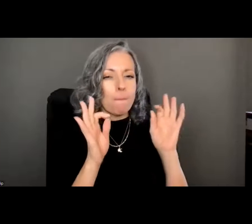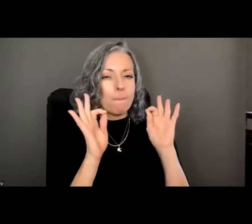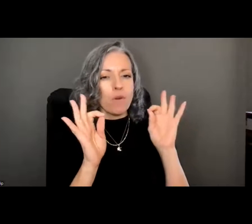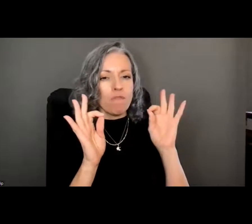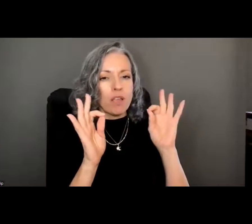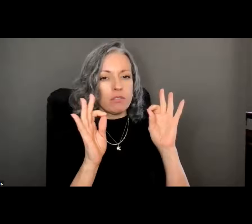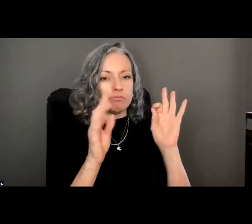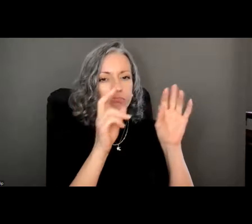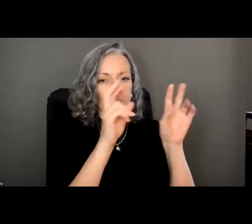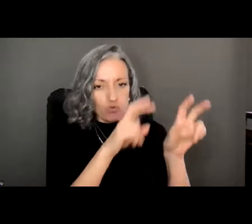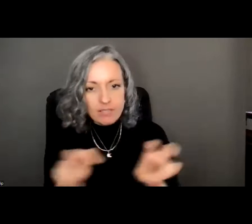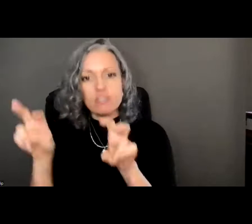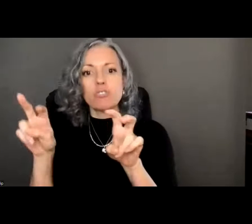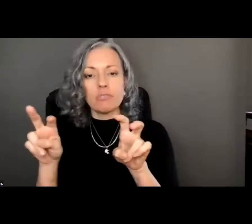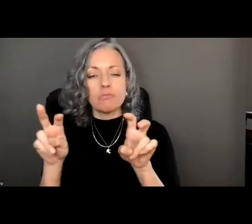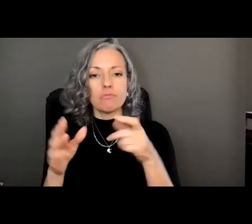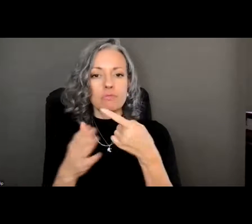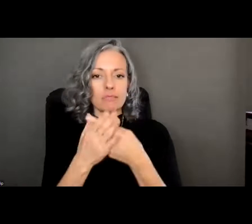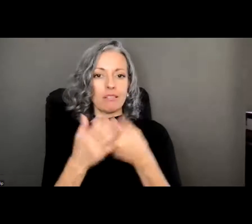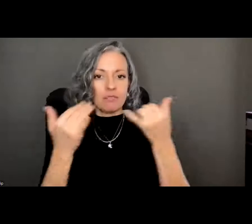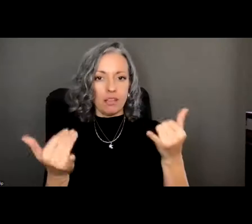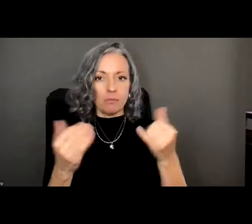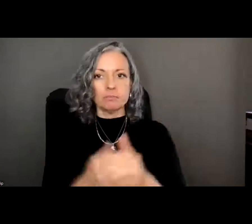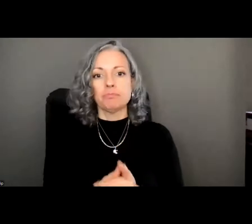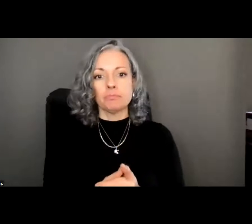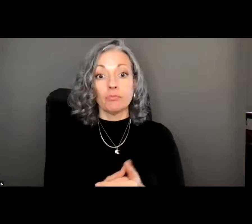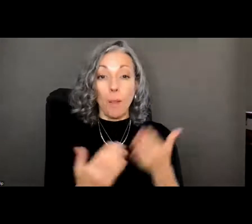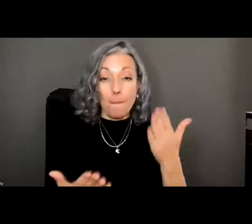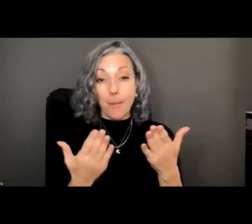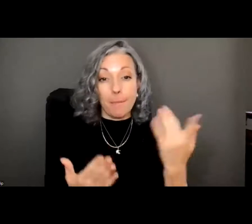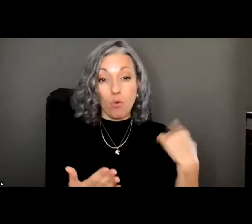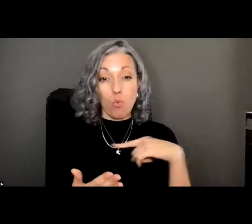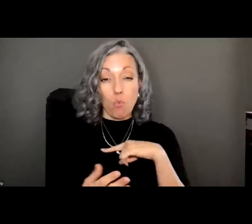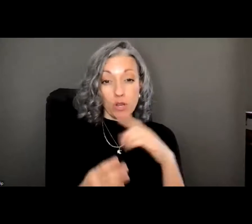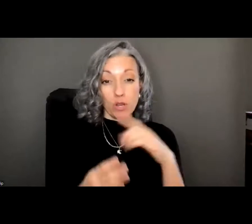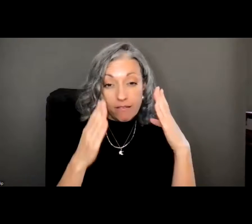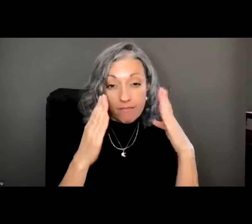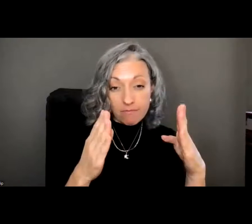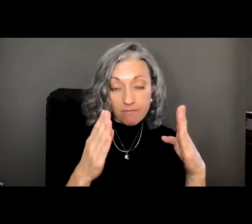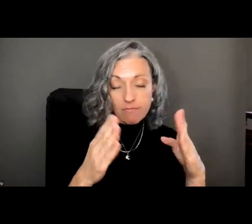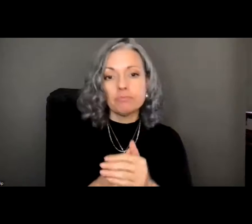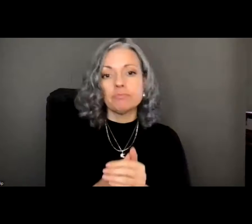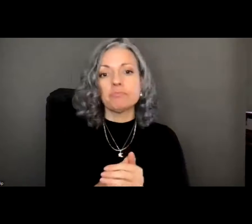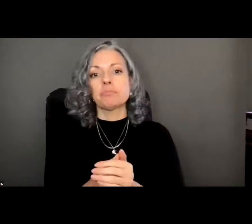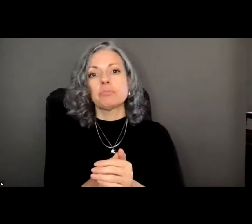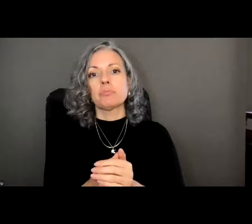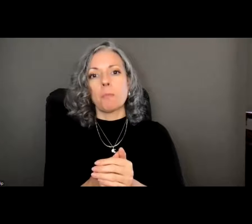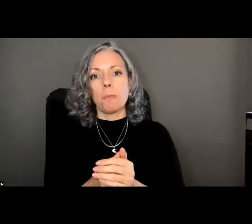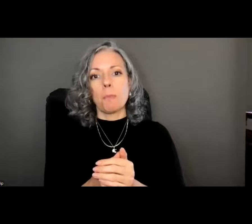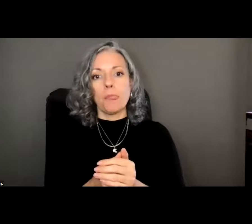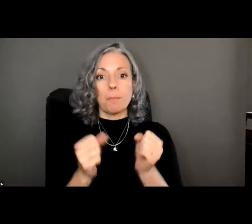to talk about here. Maybe as we narrowed the focus, take us out a little